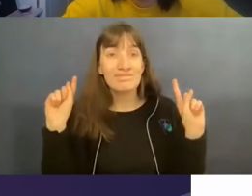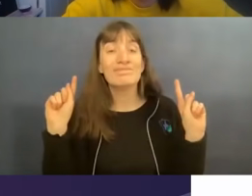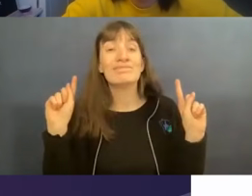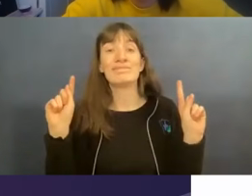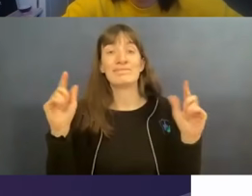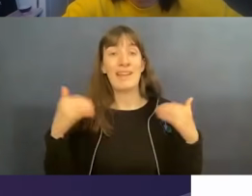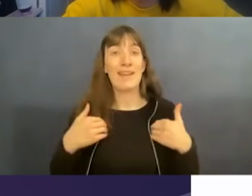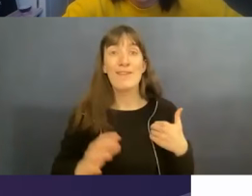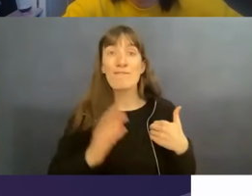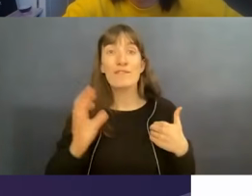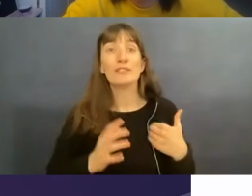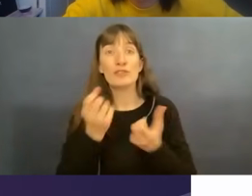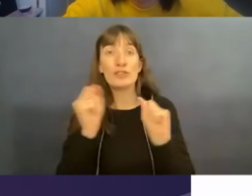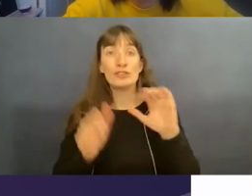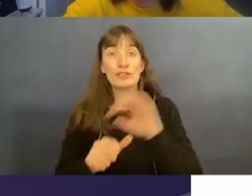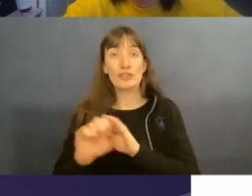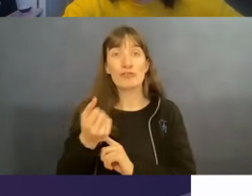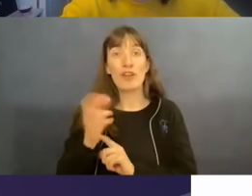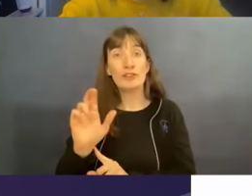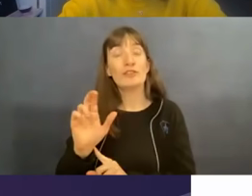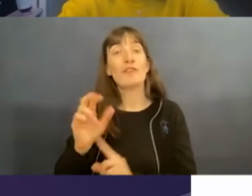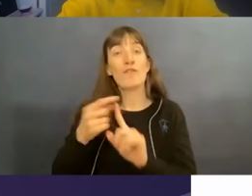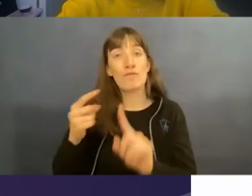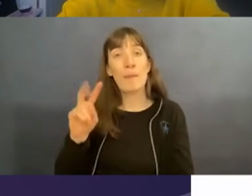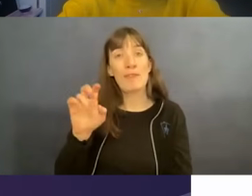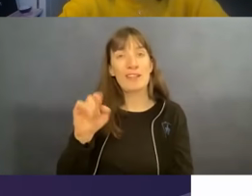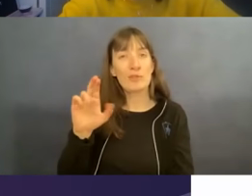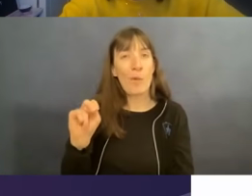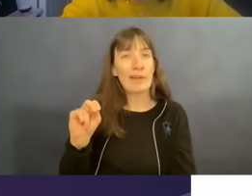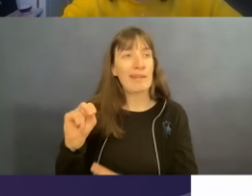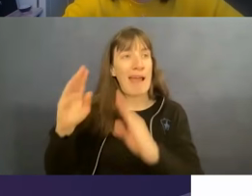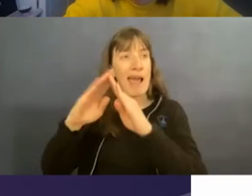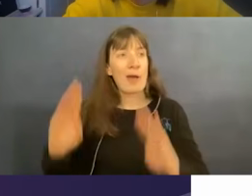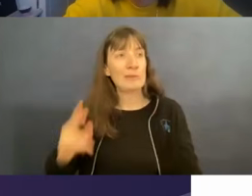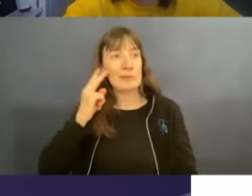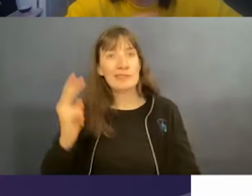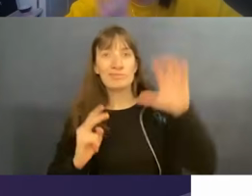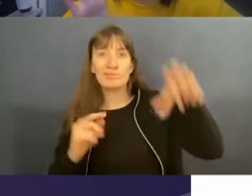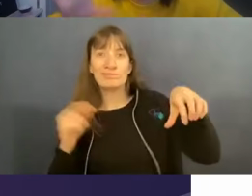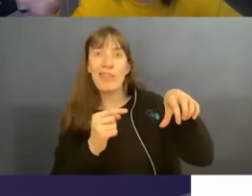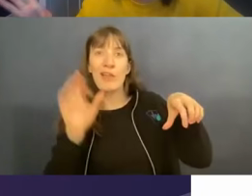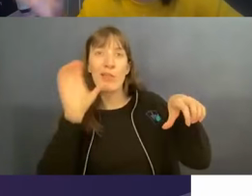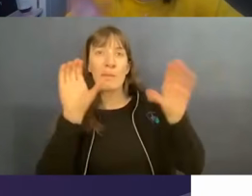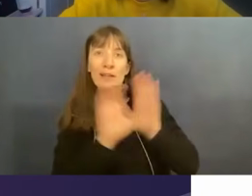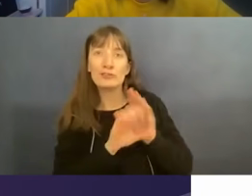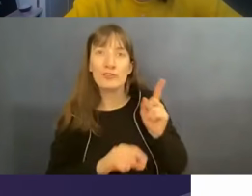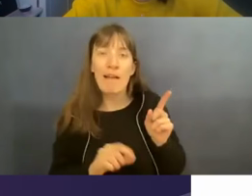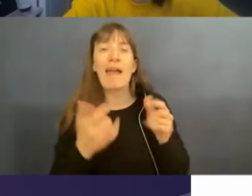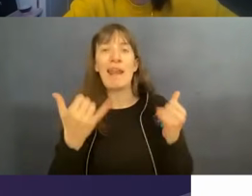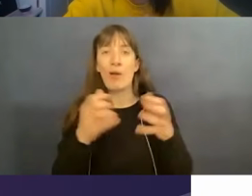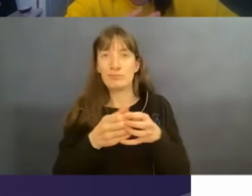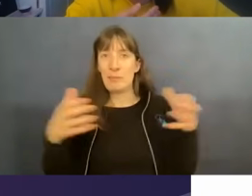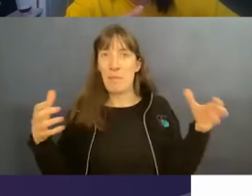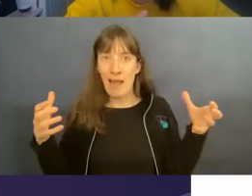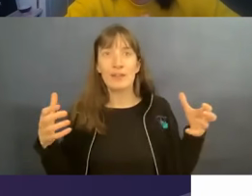an official shelter operate out of the Victorian home that you see on the very left on the bottom here. That was the first home, and then it's expanded